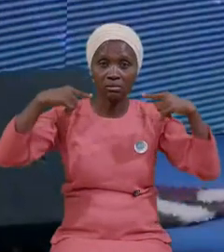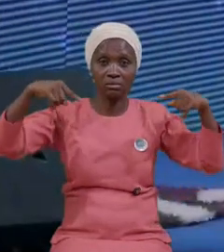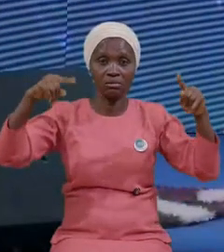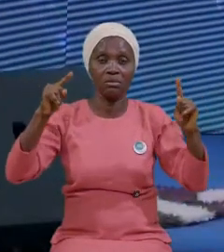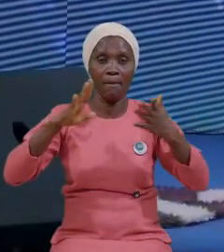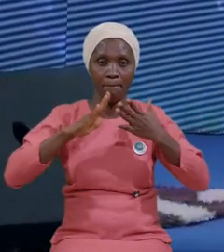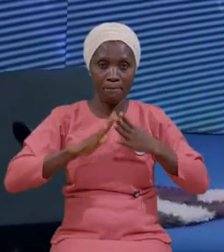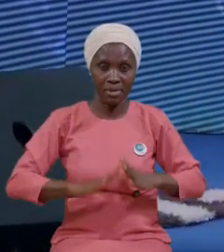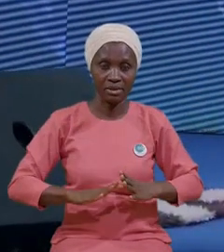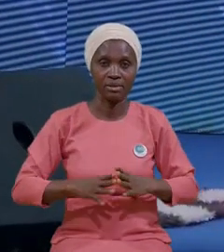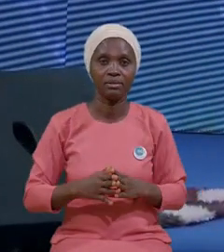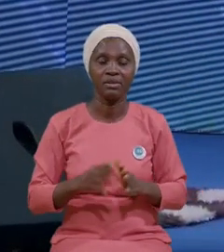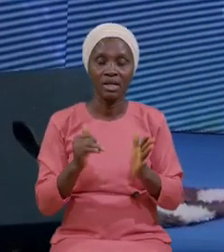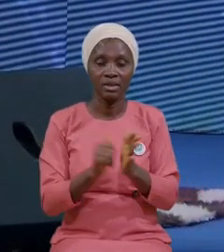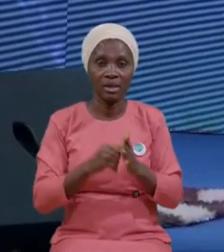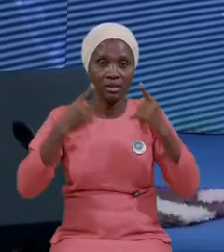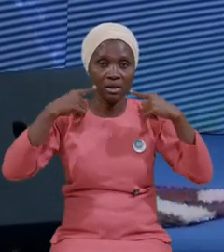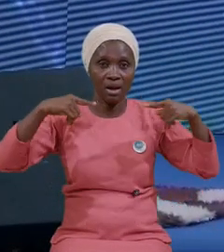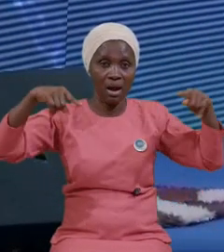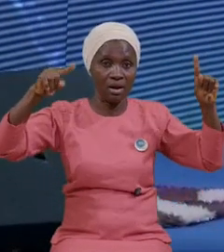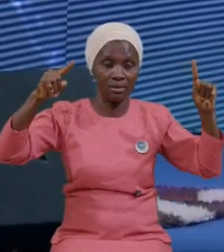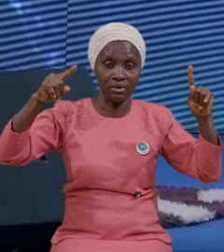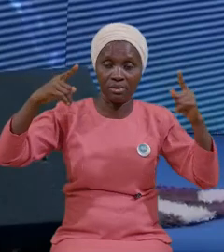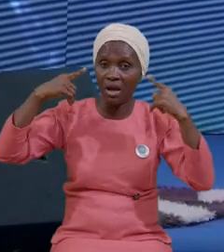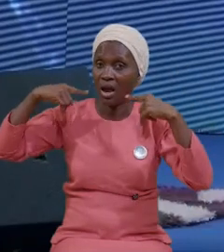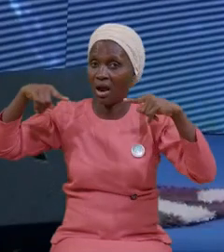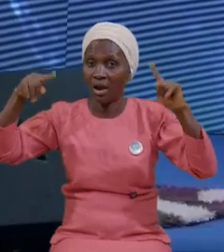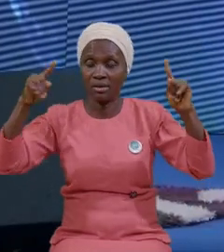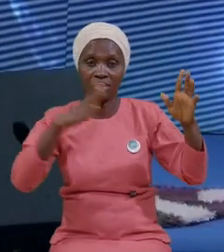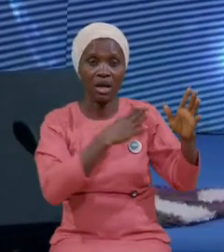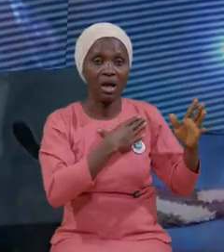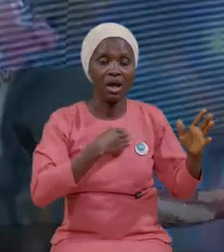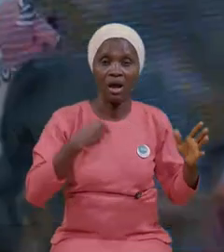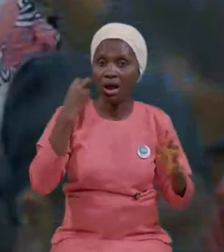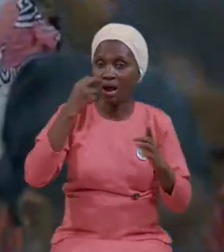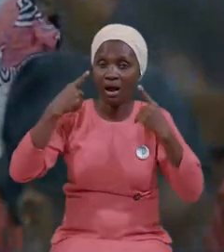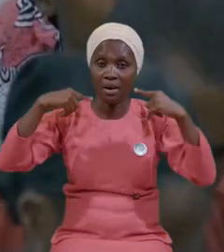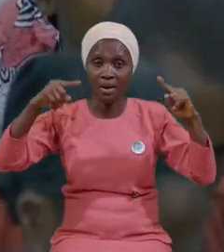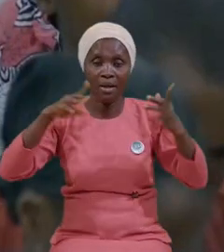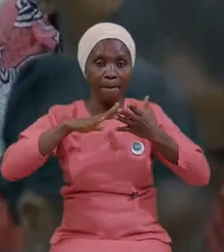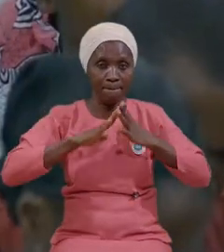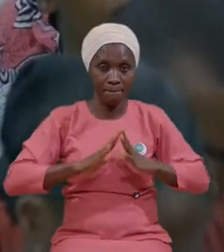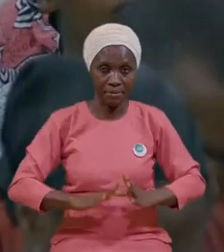publisheth, promotes, proclaims, and declares peace.